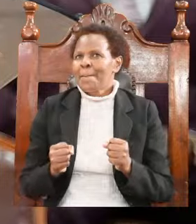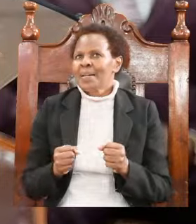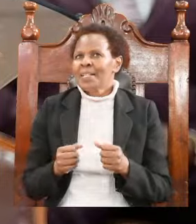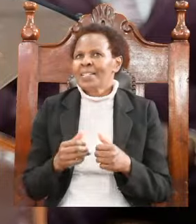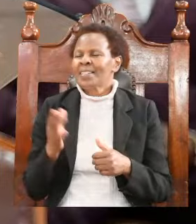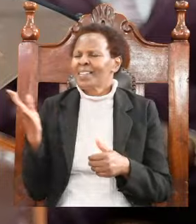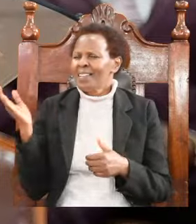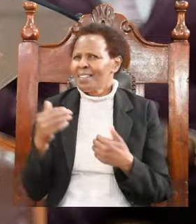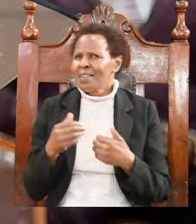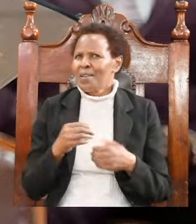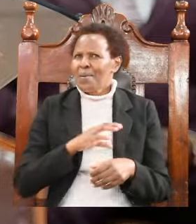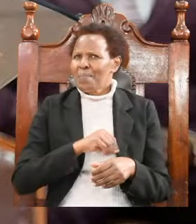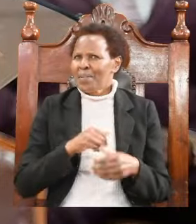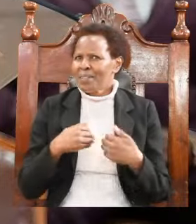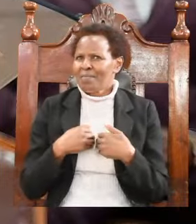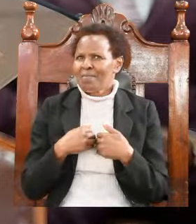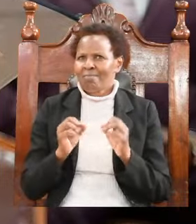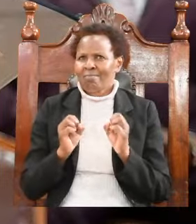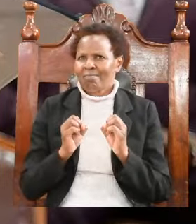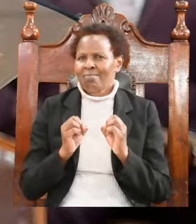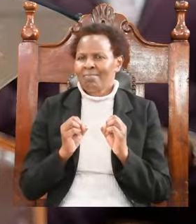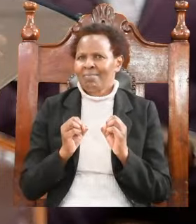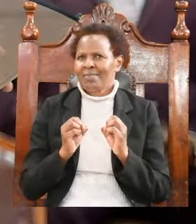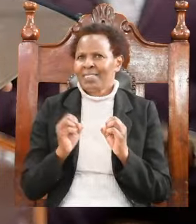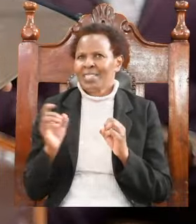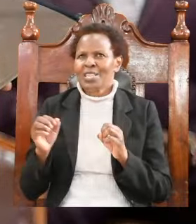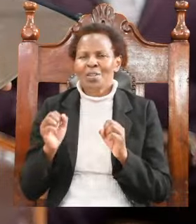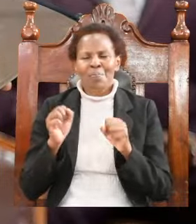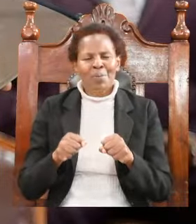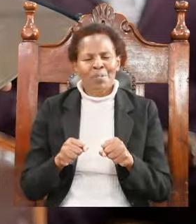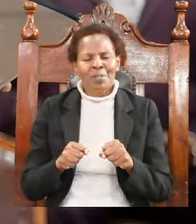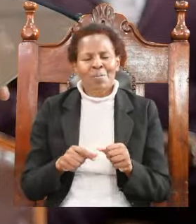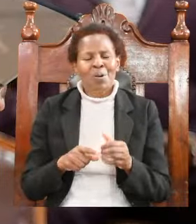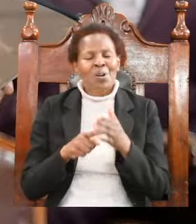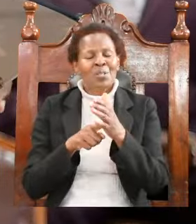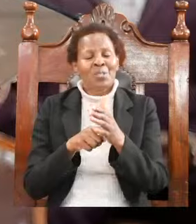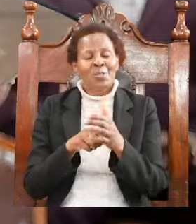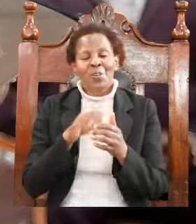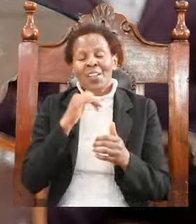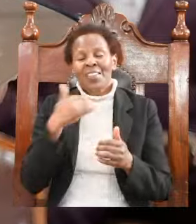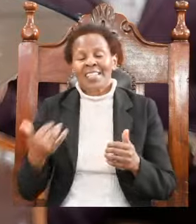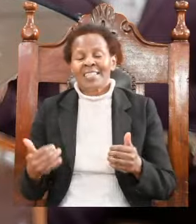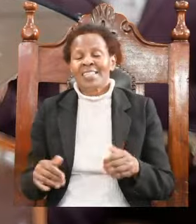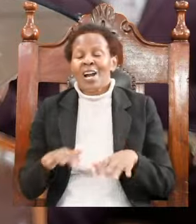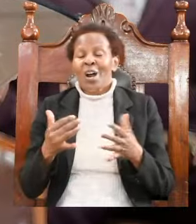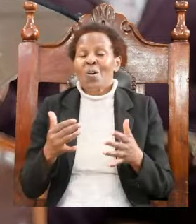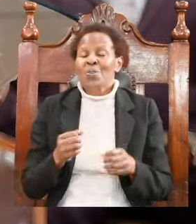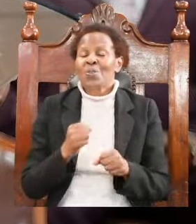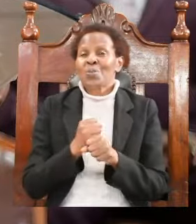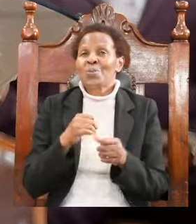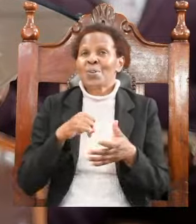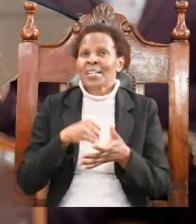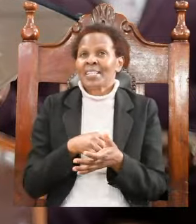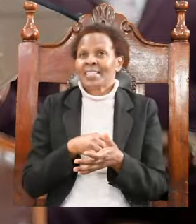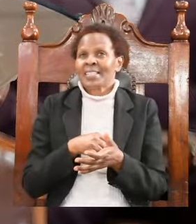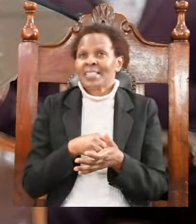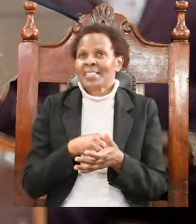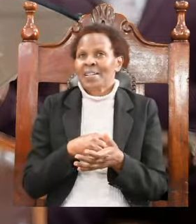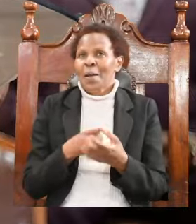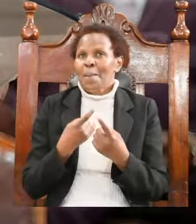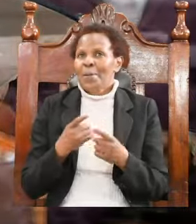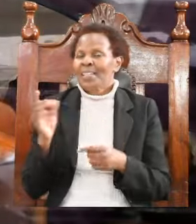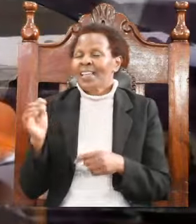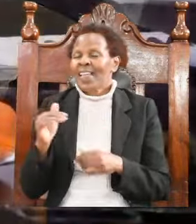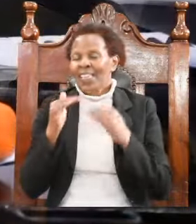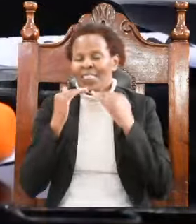patience. Bwana asifiwe. I was not able to show him properly how to ride the bike until his uncle came around. Thank God. And the